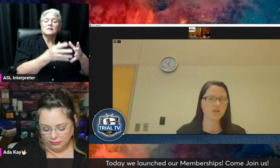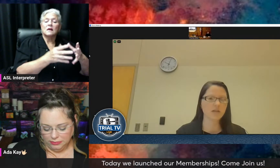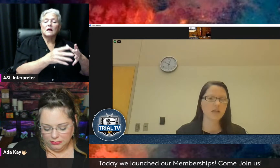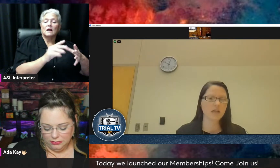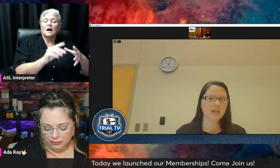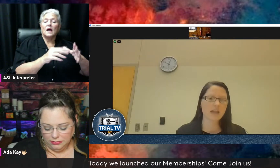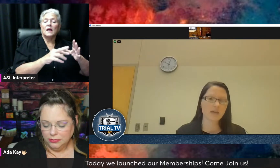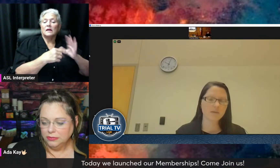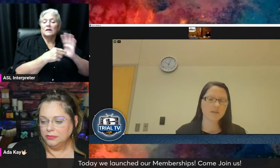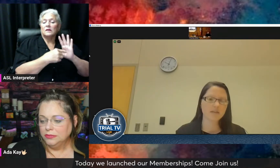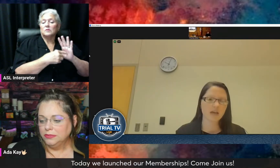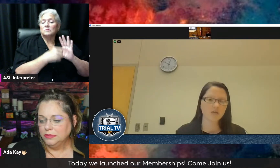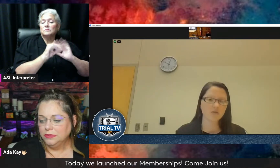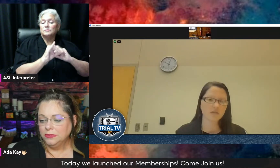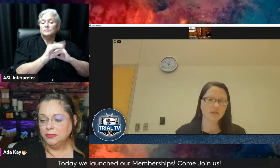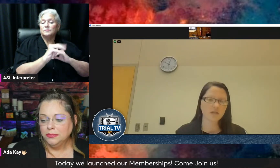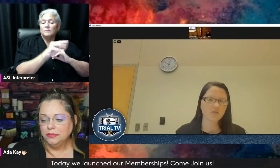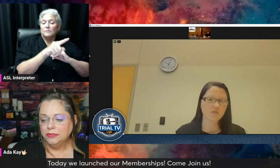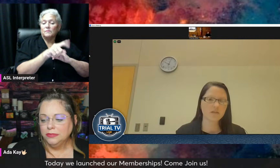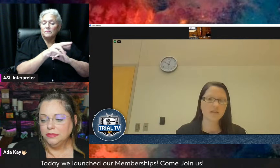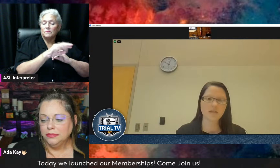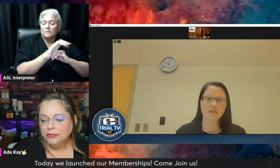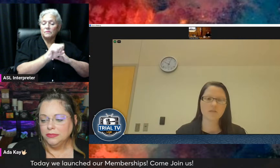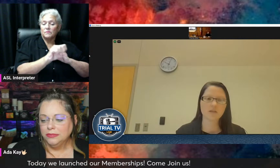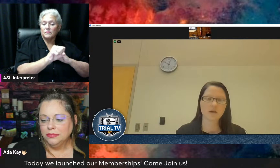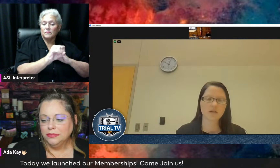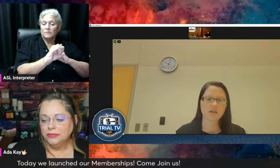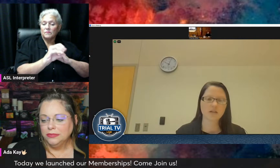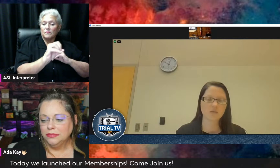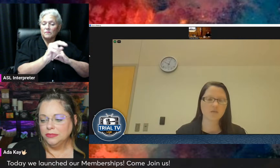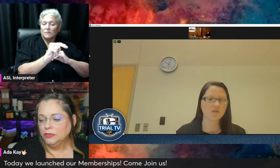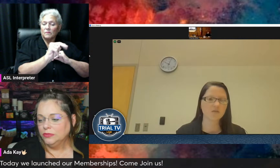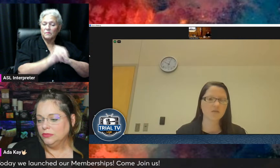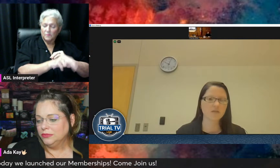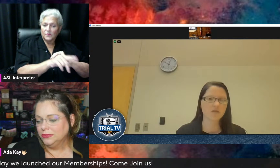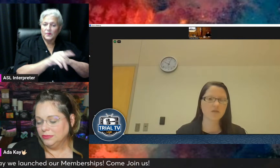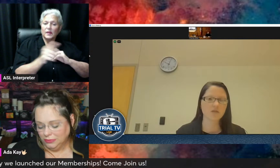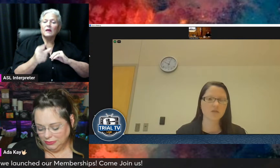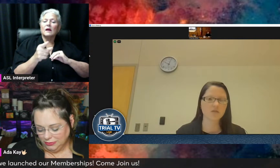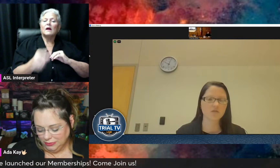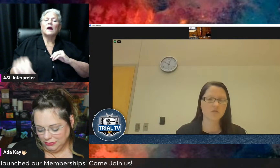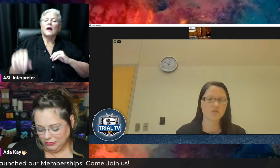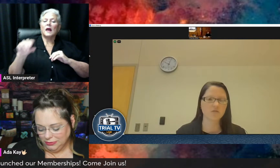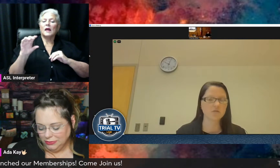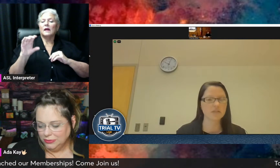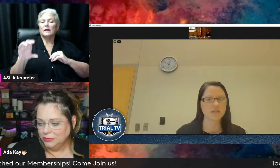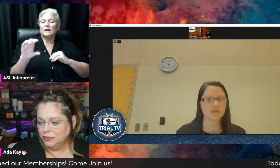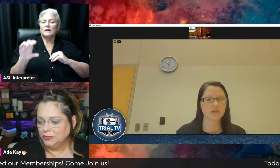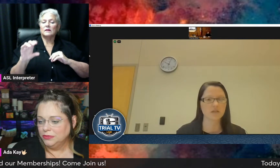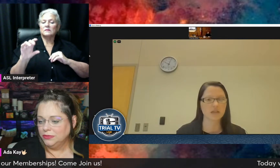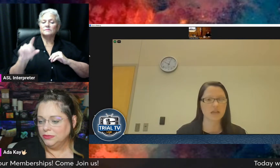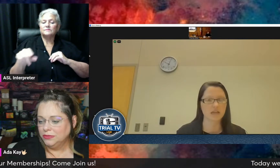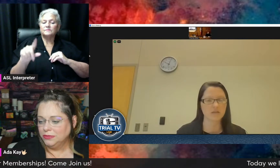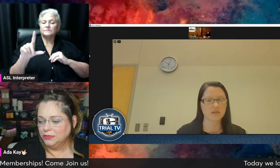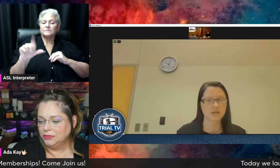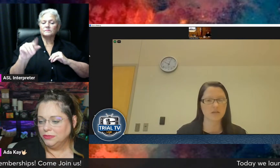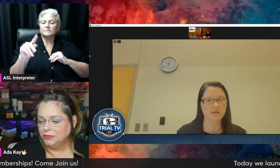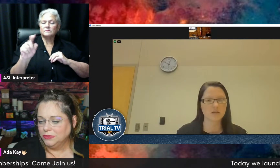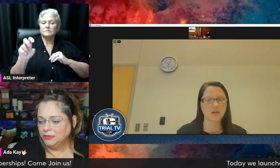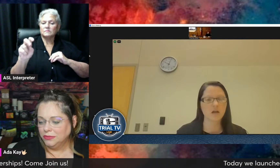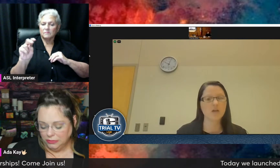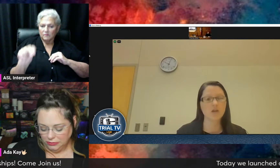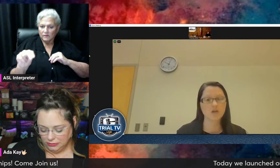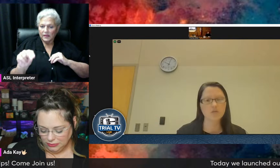reproduction, and it happens naturally when the skin comes in contact with a surface just due to routine touching and